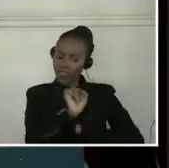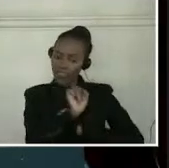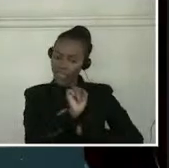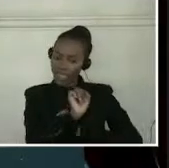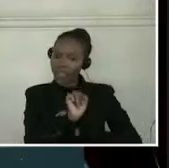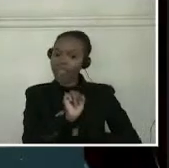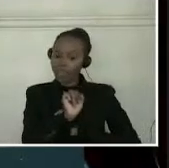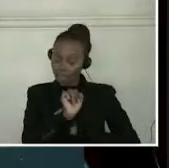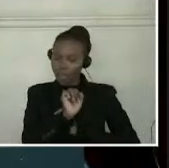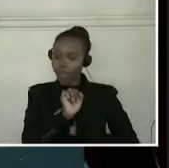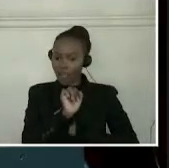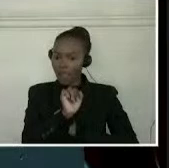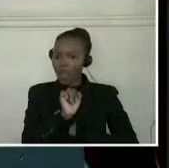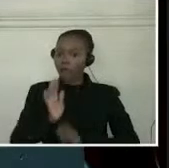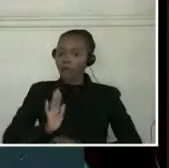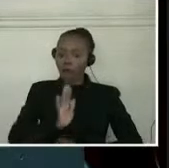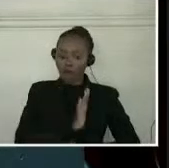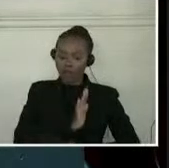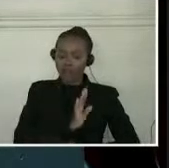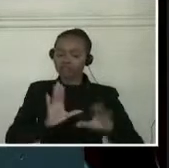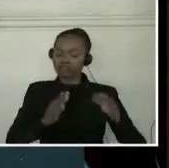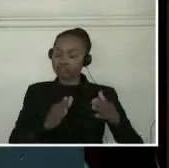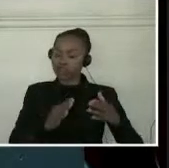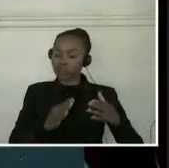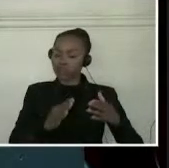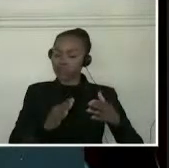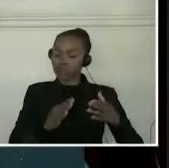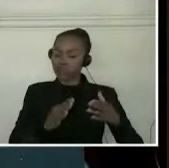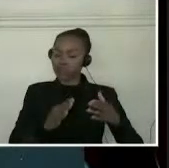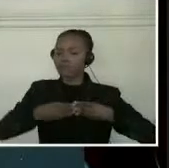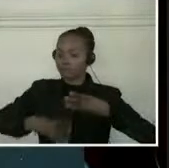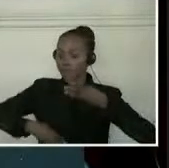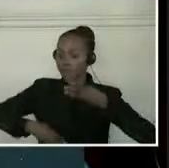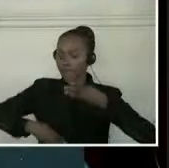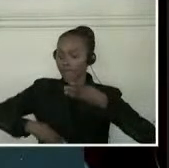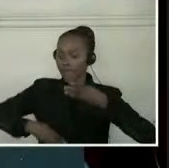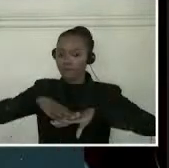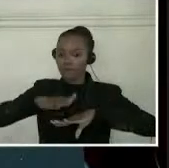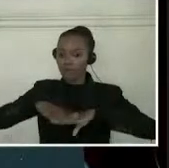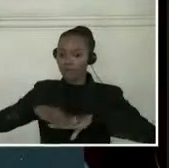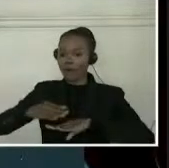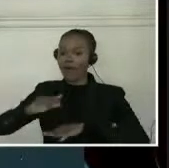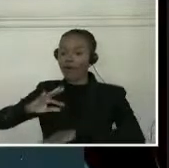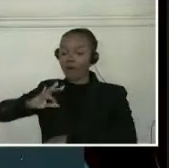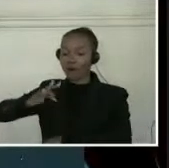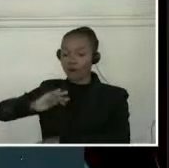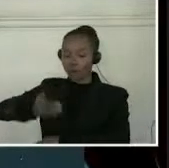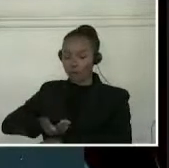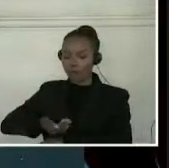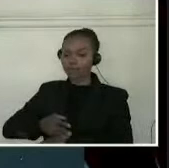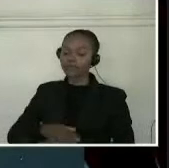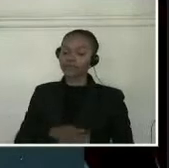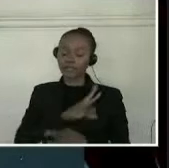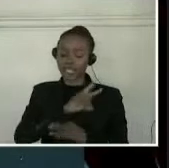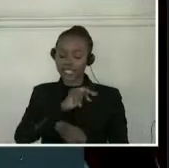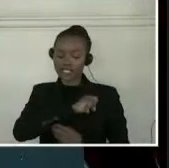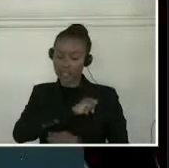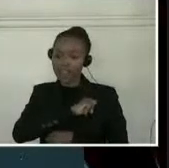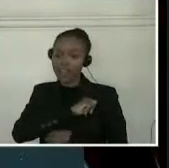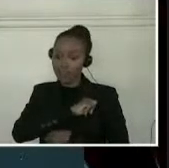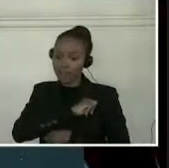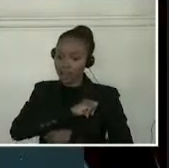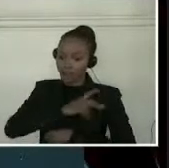females that are in leadership position guarantee aquatics and golf have a long way to